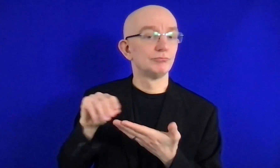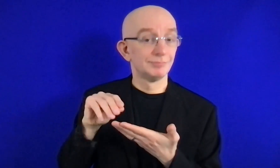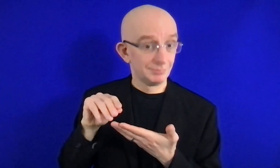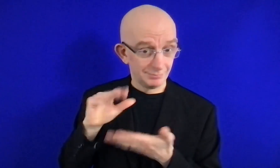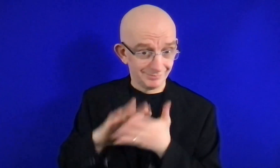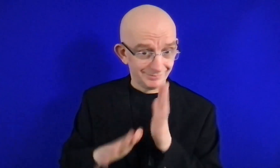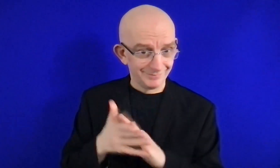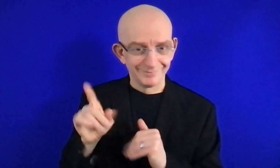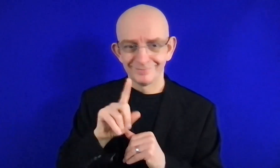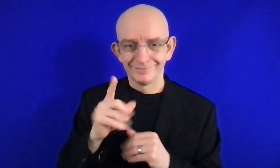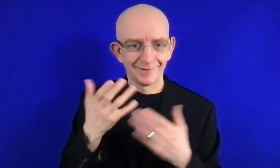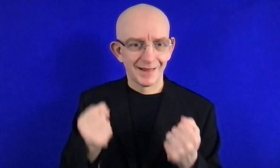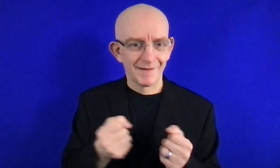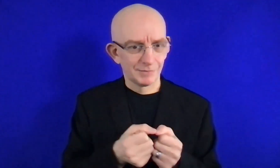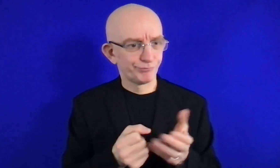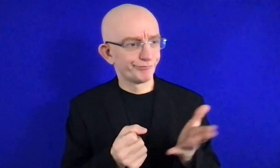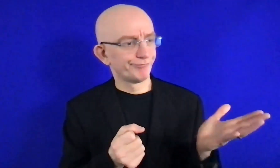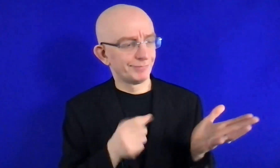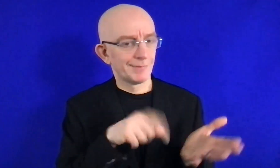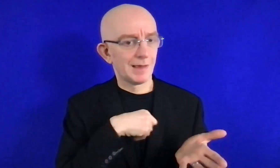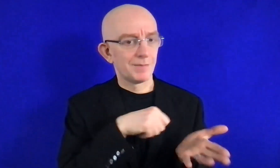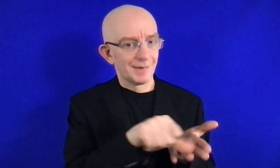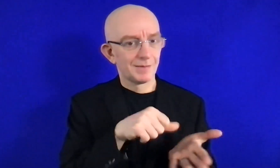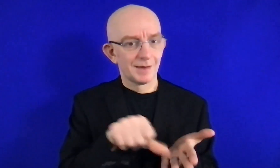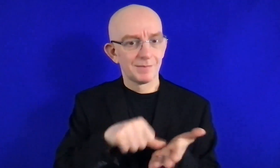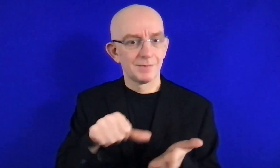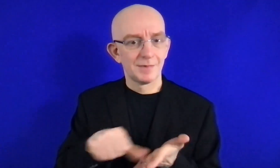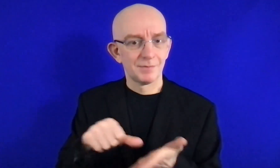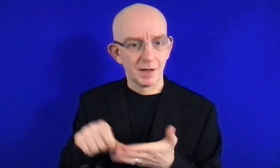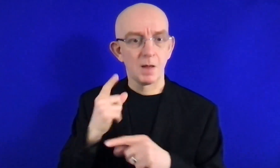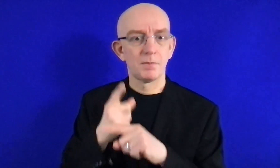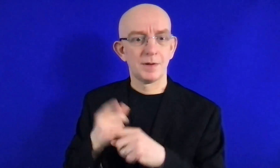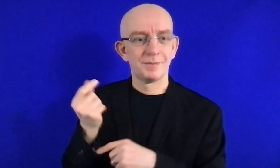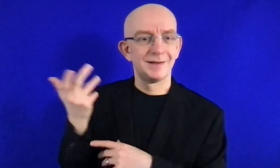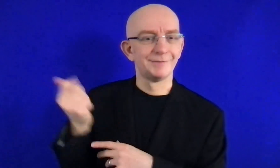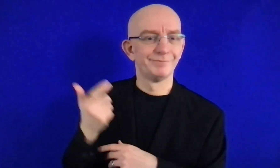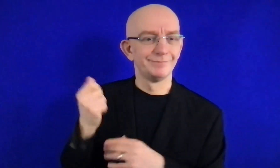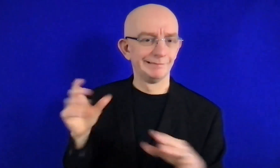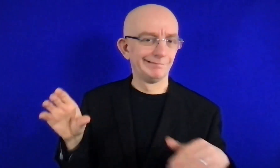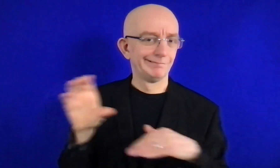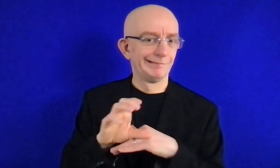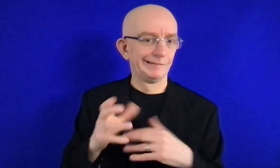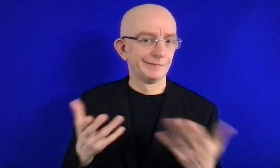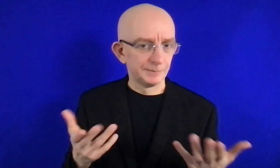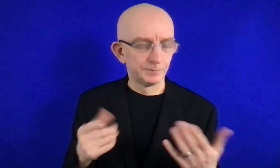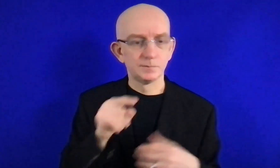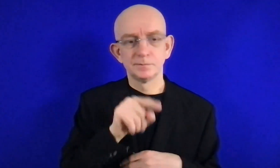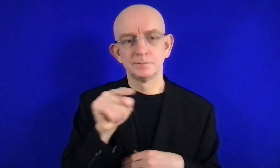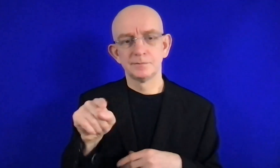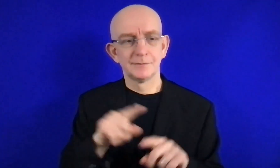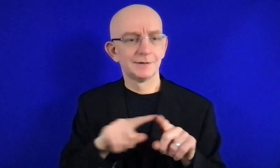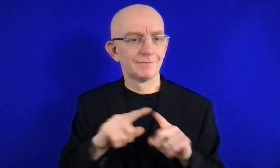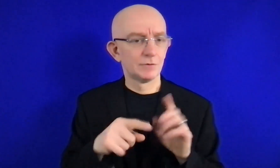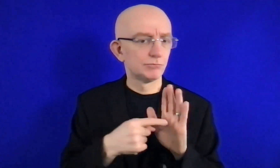address care and support, in some cases also via the cash benefits, but I think more strongly we heard about different efforts to